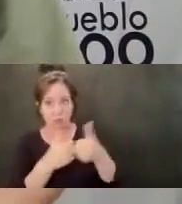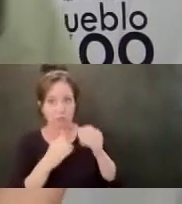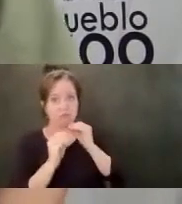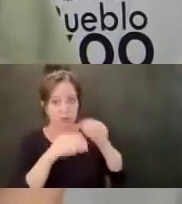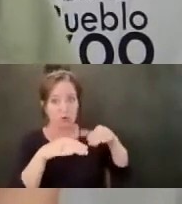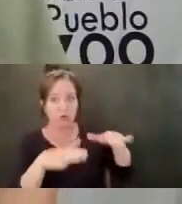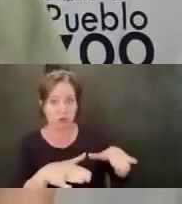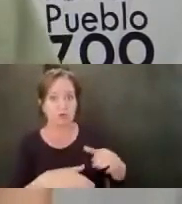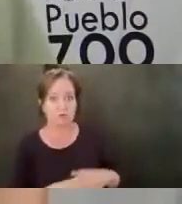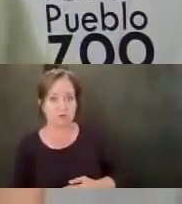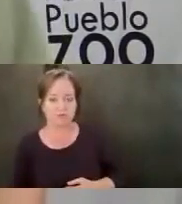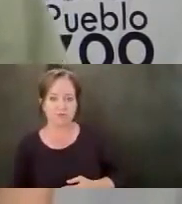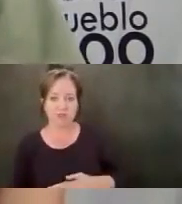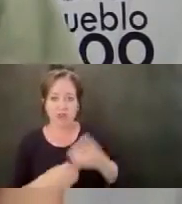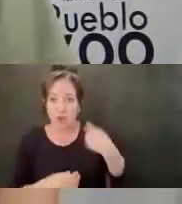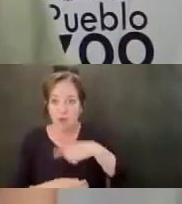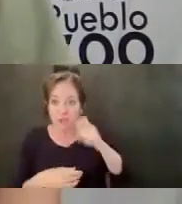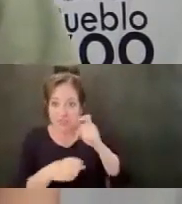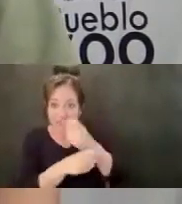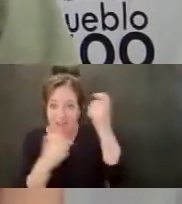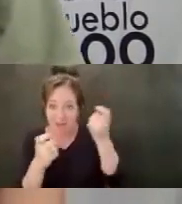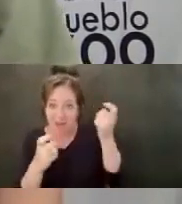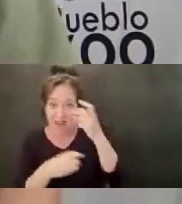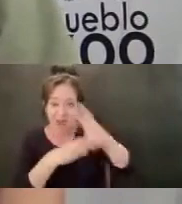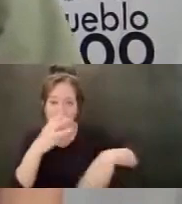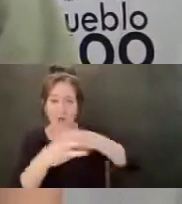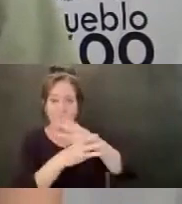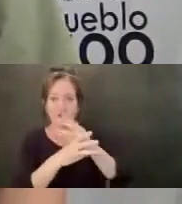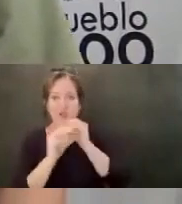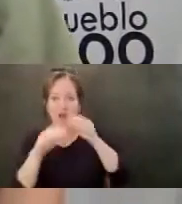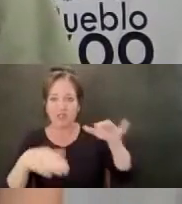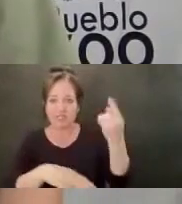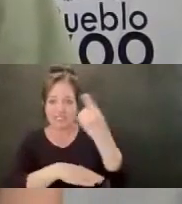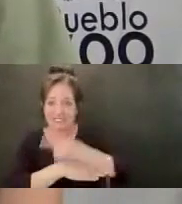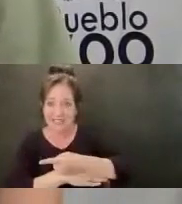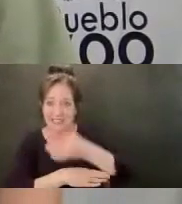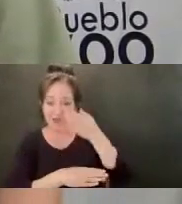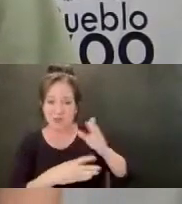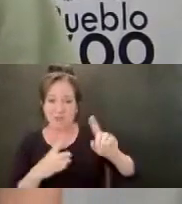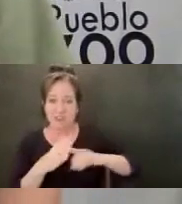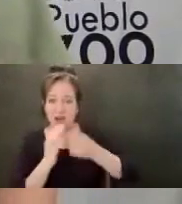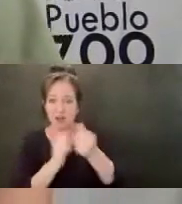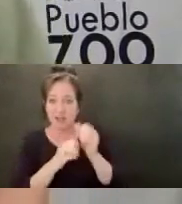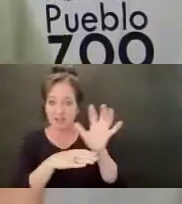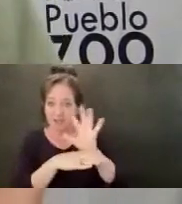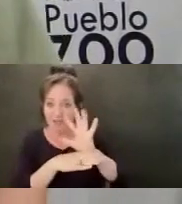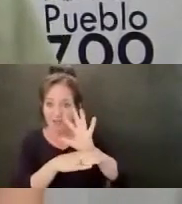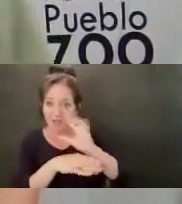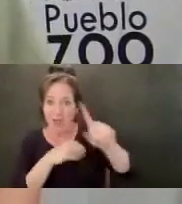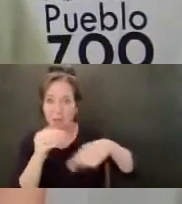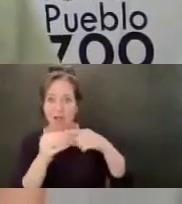So let's celebrate World Ocean Day. We'll get started with this video about watersheds.